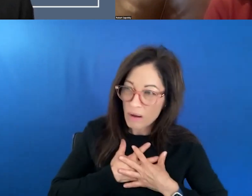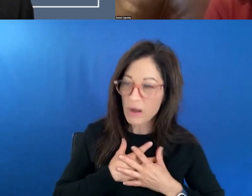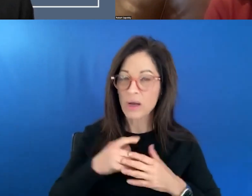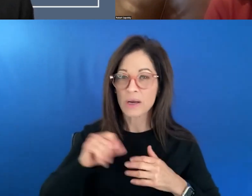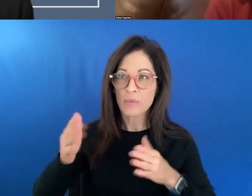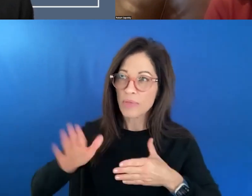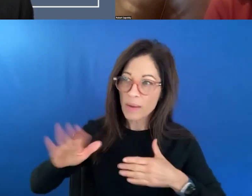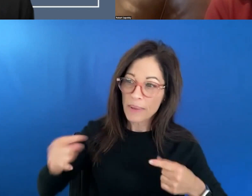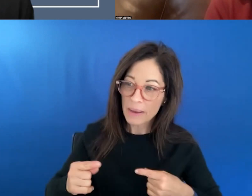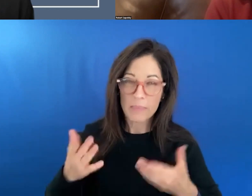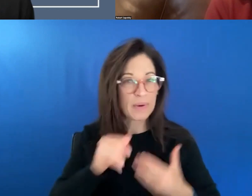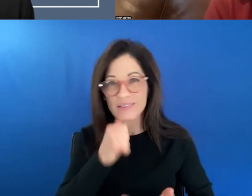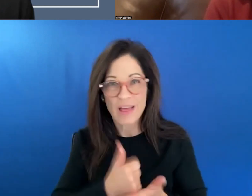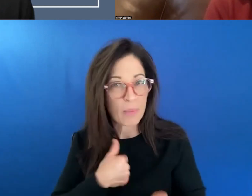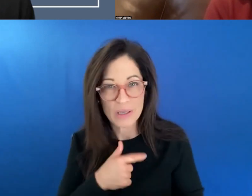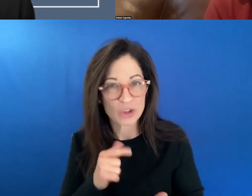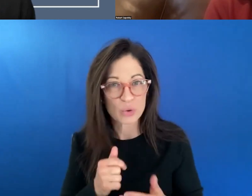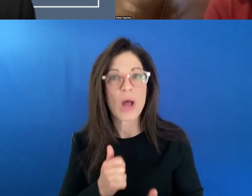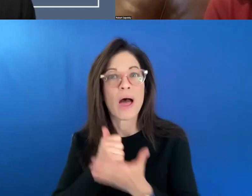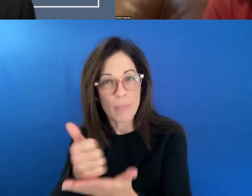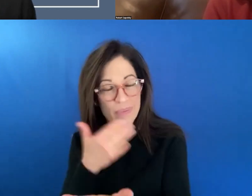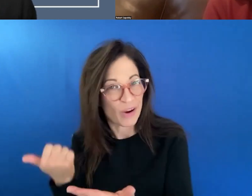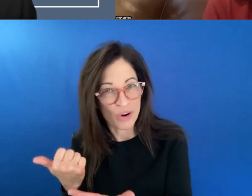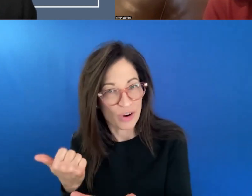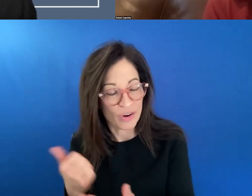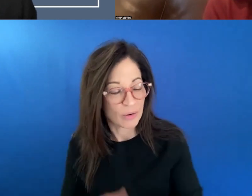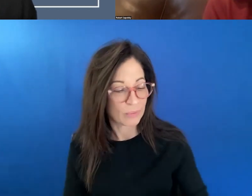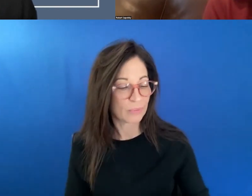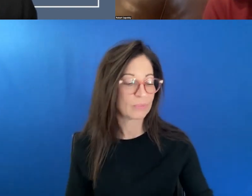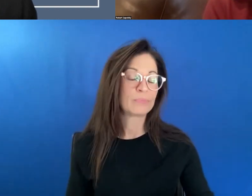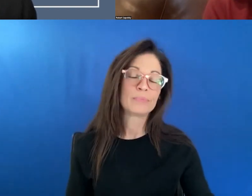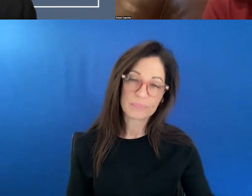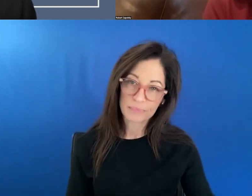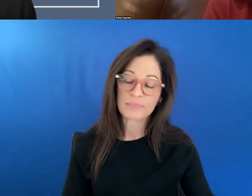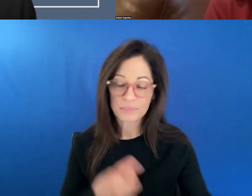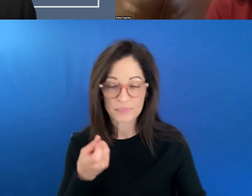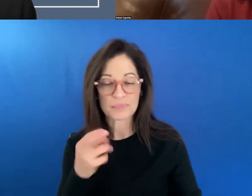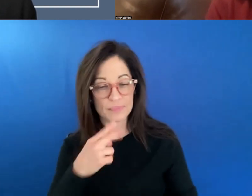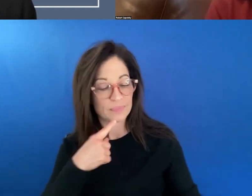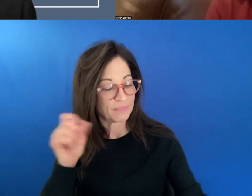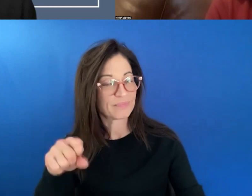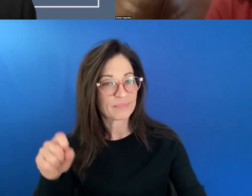not actually help us help them in that moment. Well, this is getting sort of the